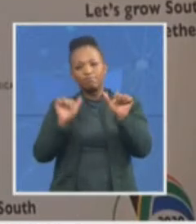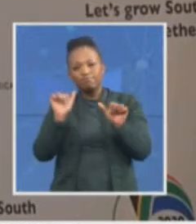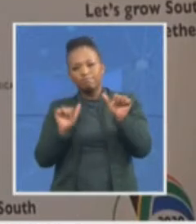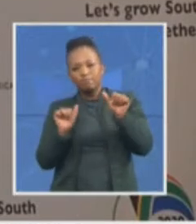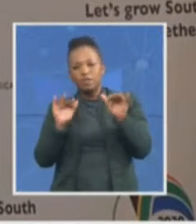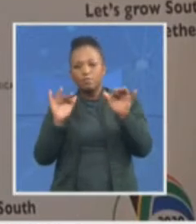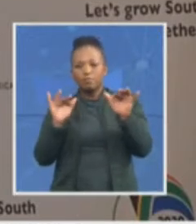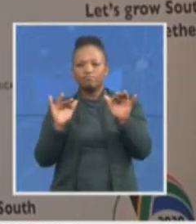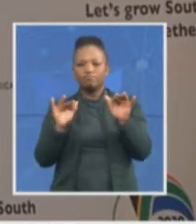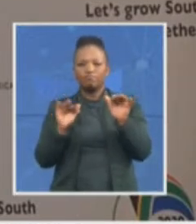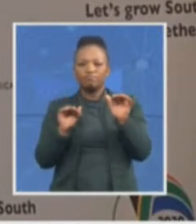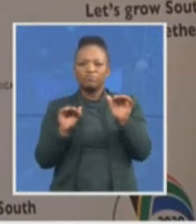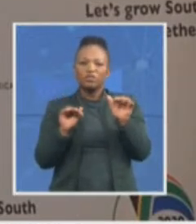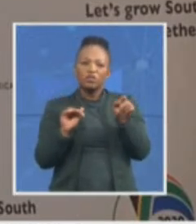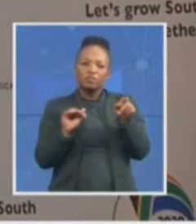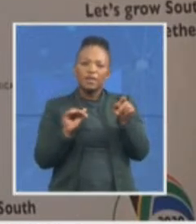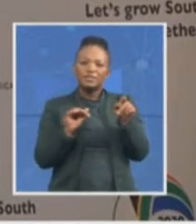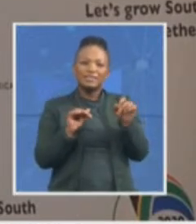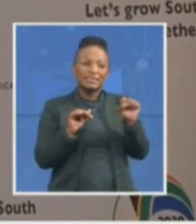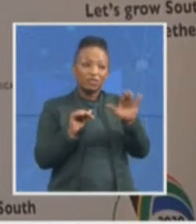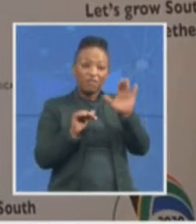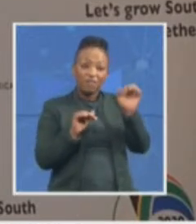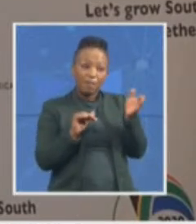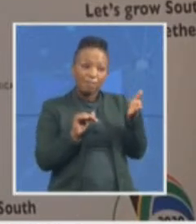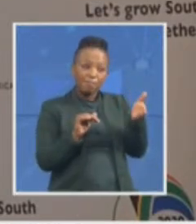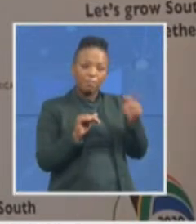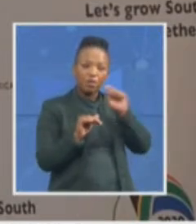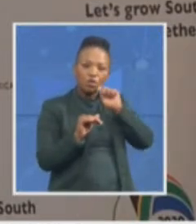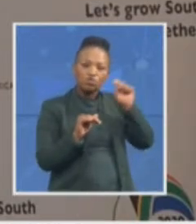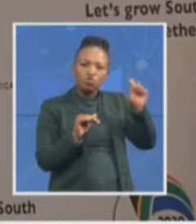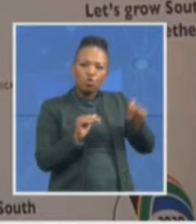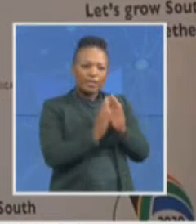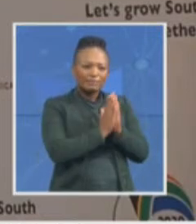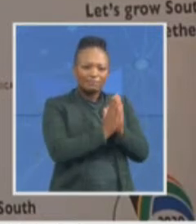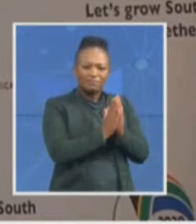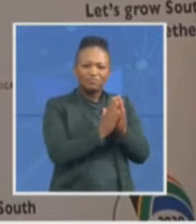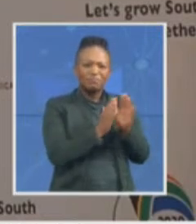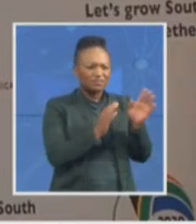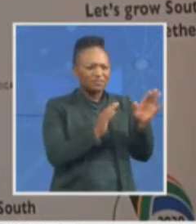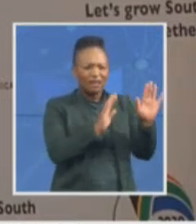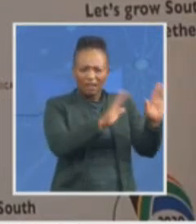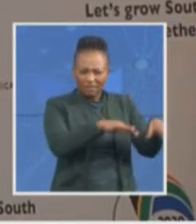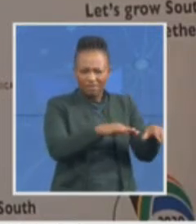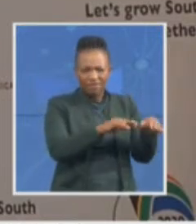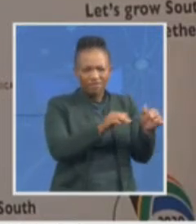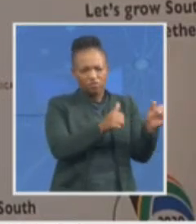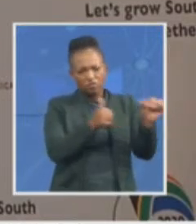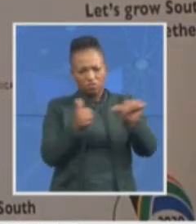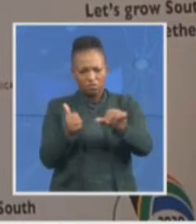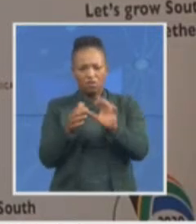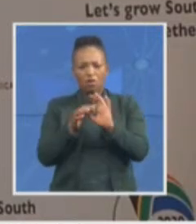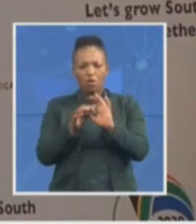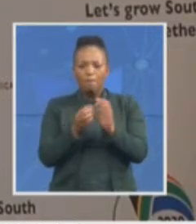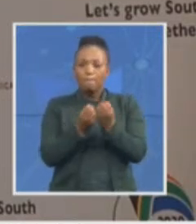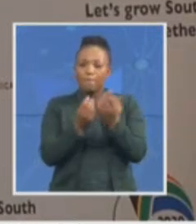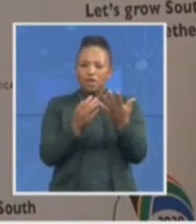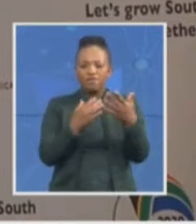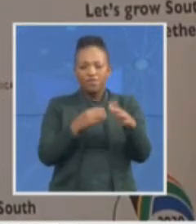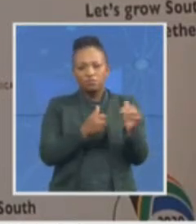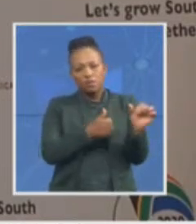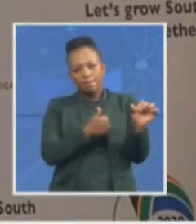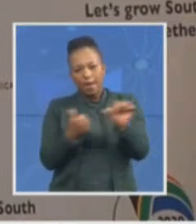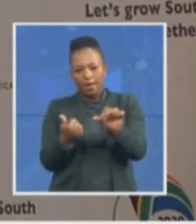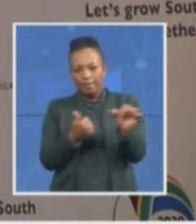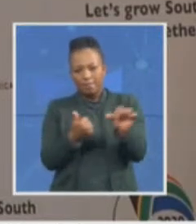and a number of them have since returned home. We have also expressed our concern at the ill treatment